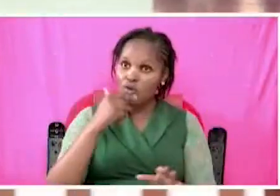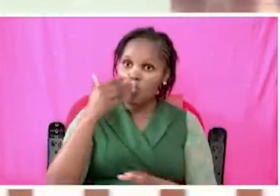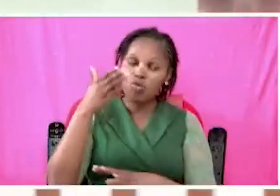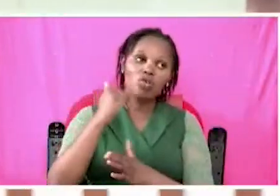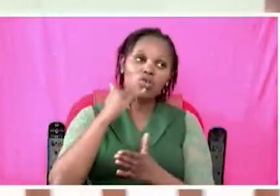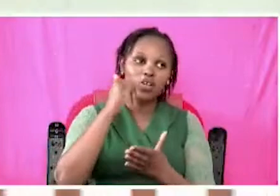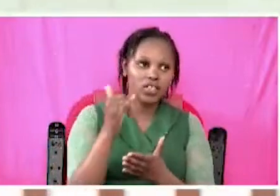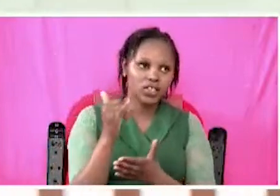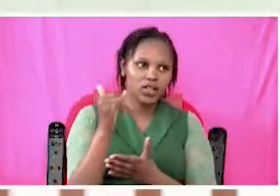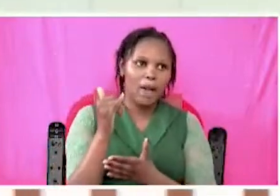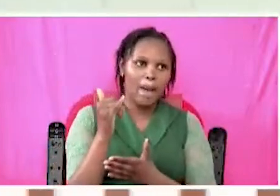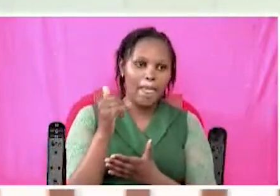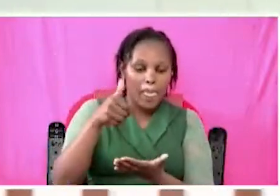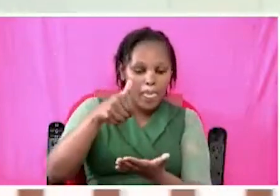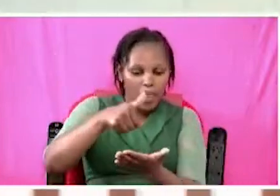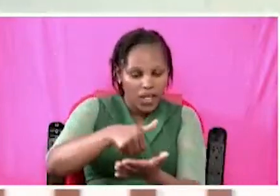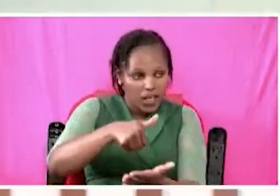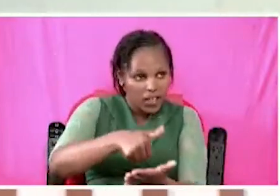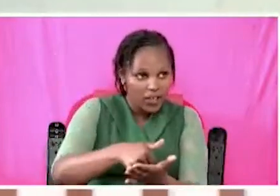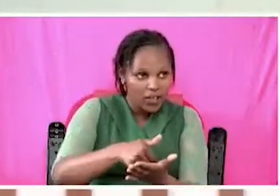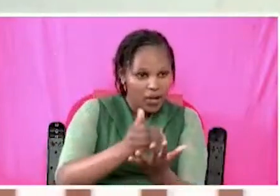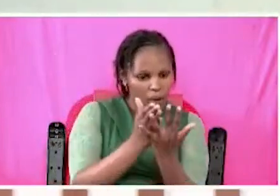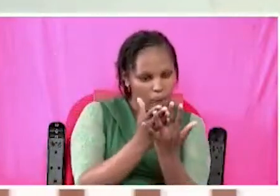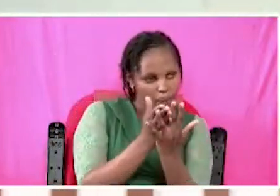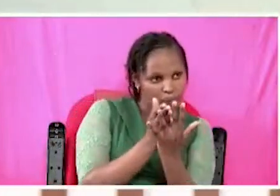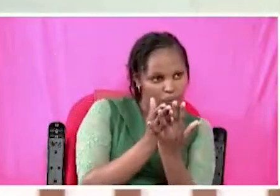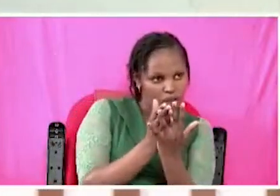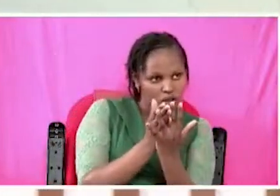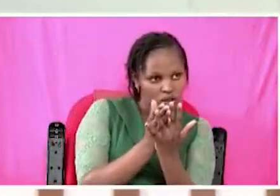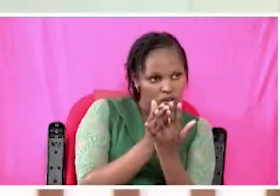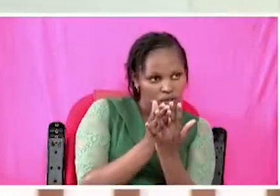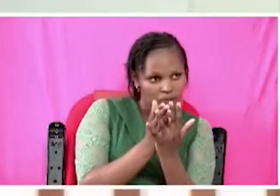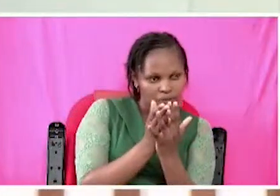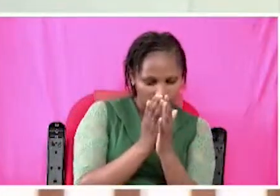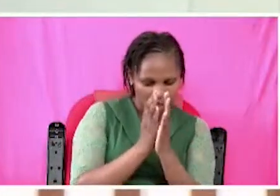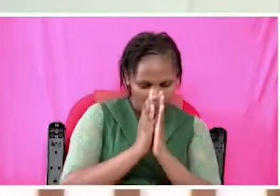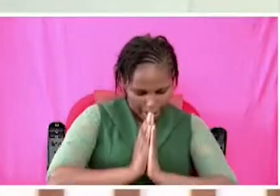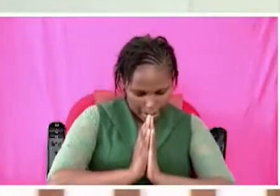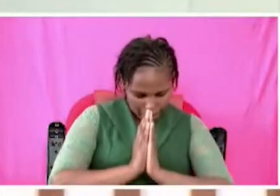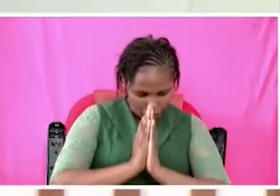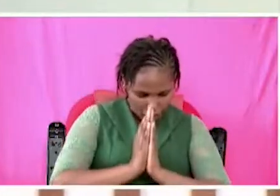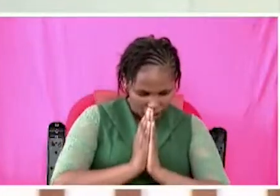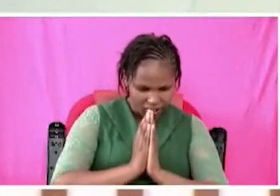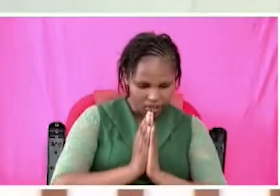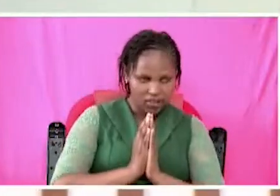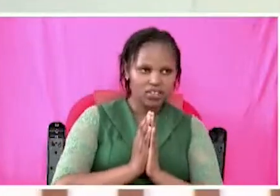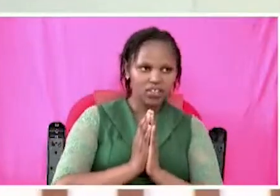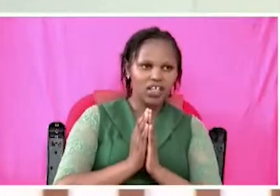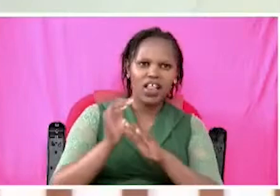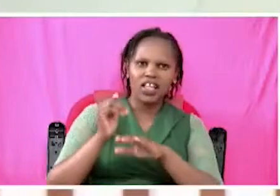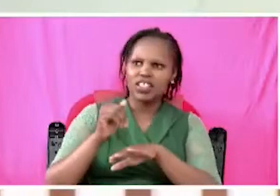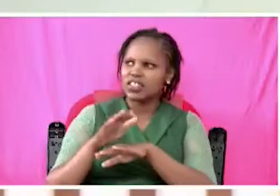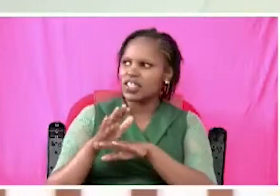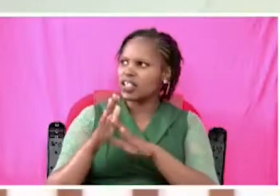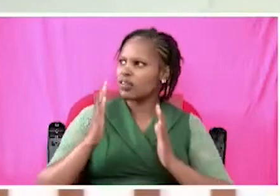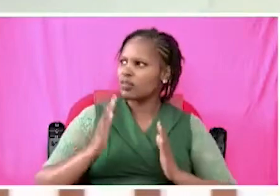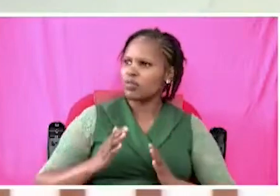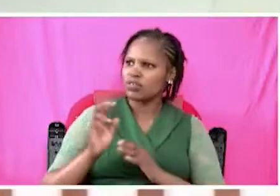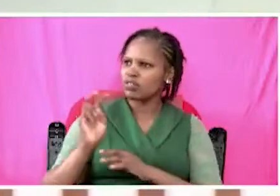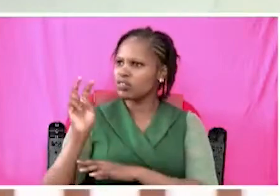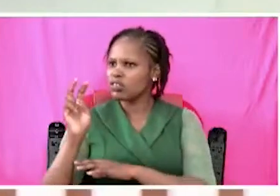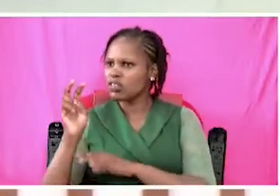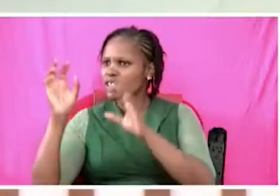goes, kneels. Between his legs, he prays. Sends the person, go check if there is rain,